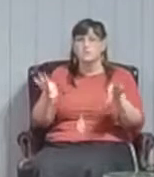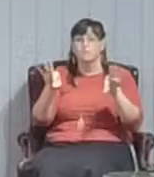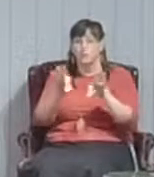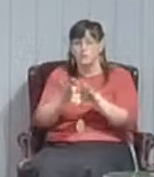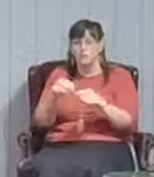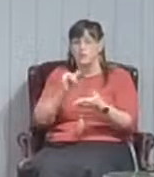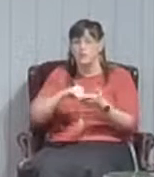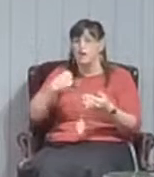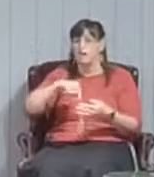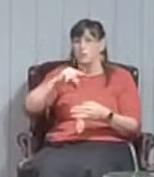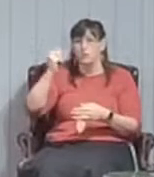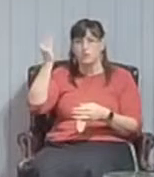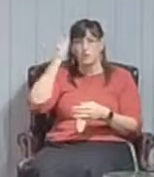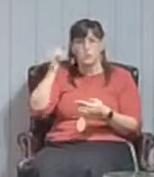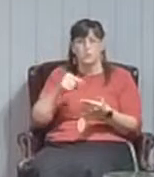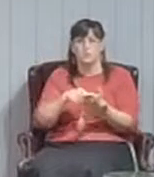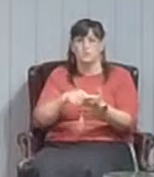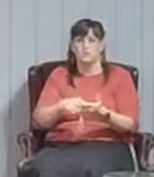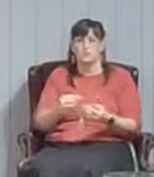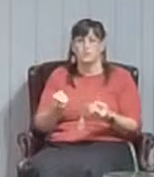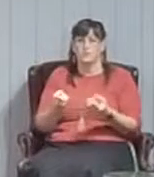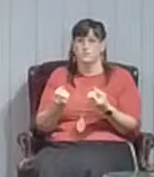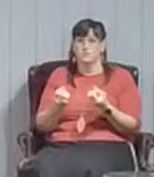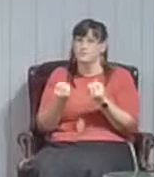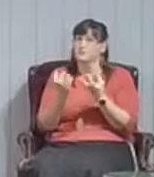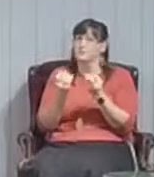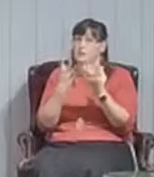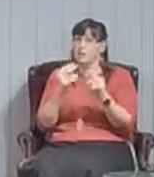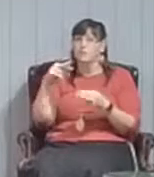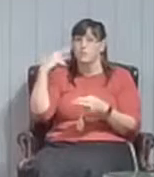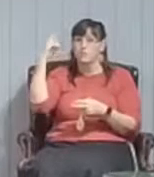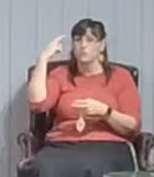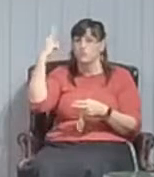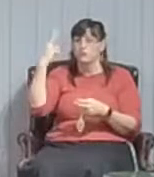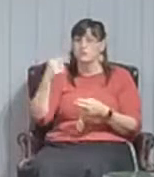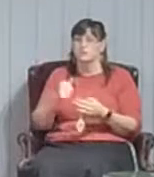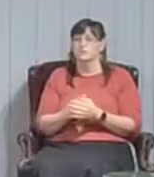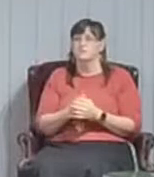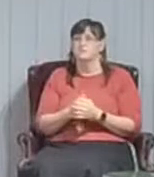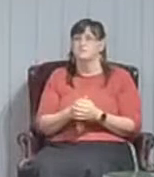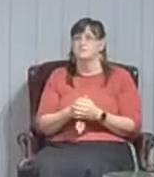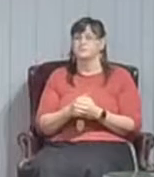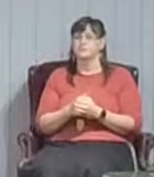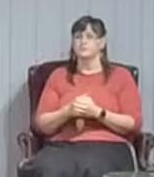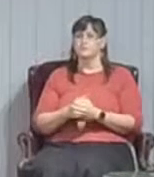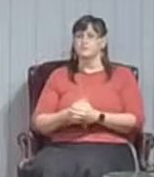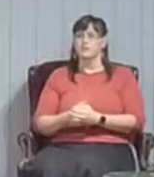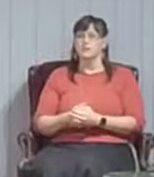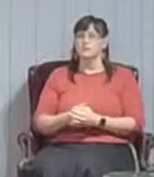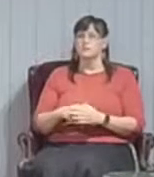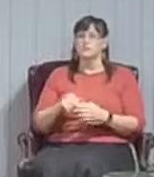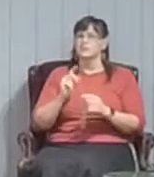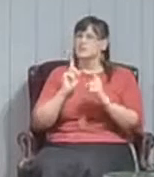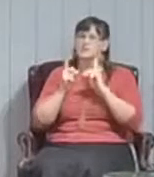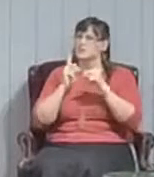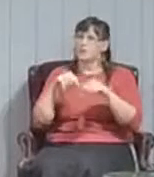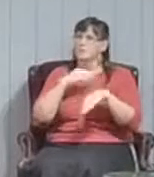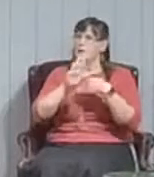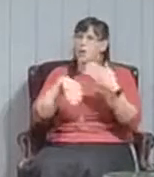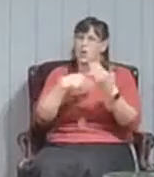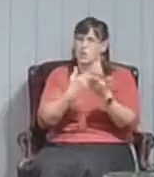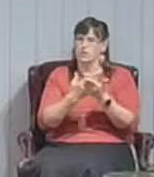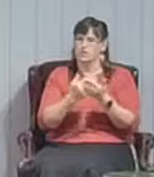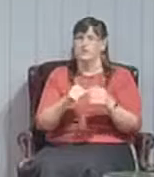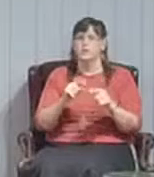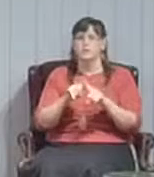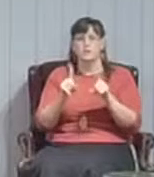for a number of reasons. There's all kinds of reasons that that this is an important truth. I'm not going to go into all of them tonight. I think one of the